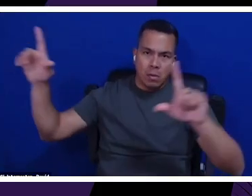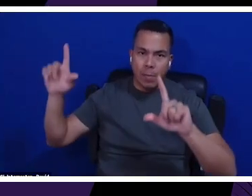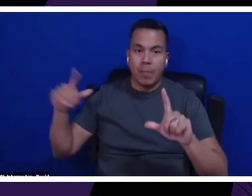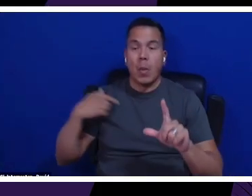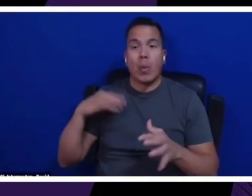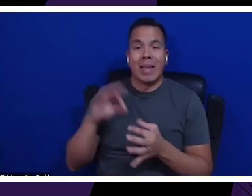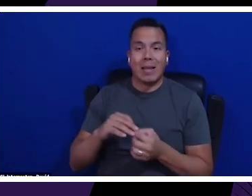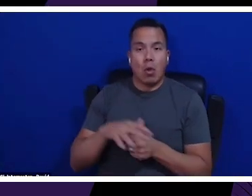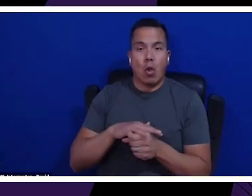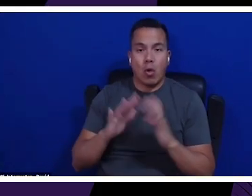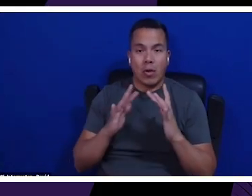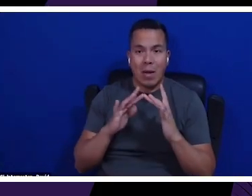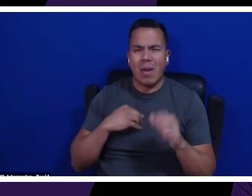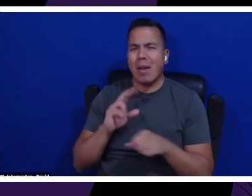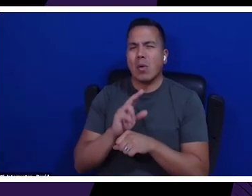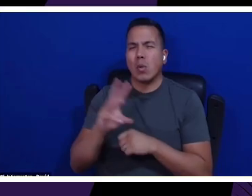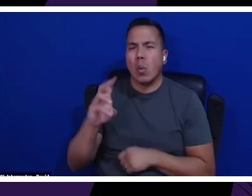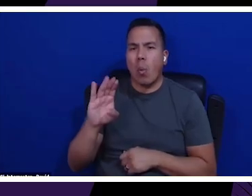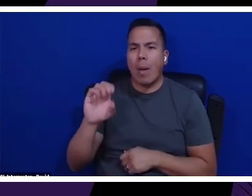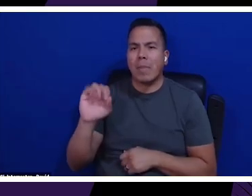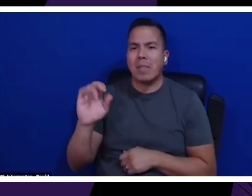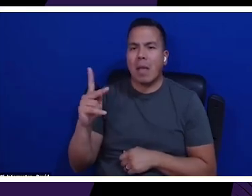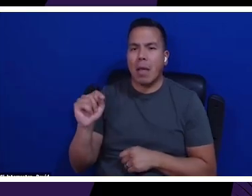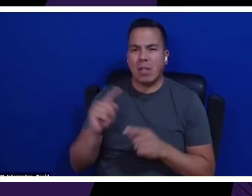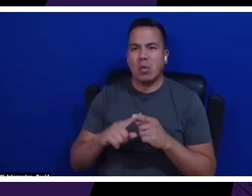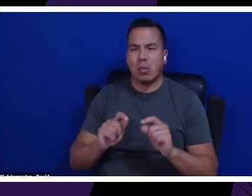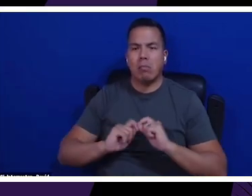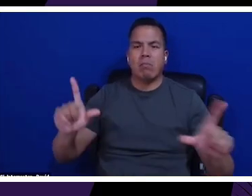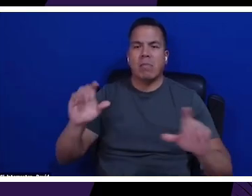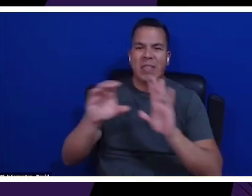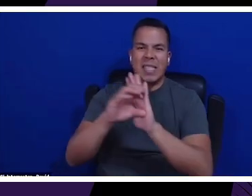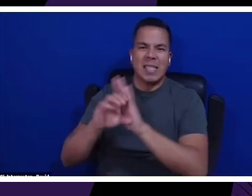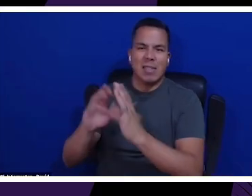network and use WebSockets to trigger the scenes across all of the browsers.